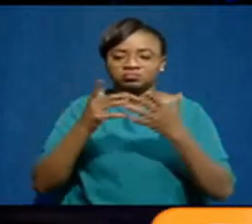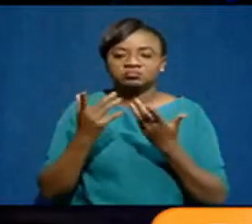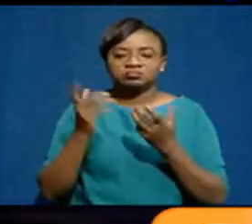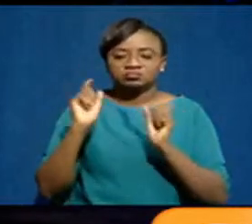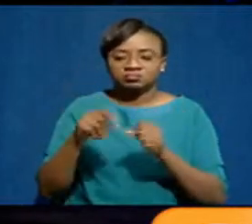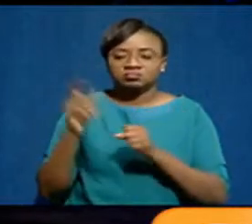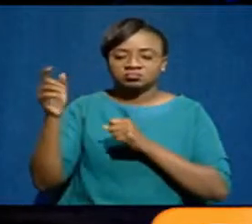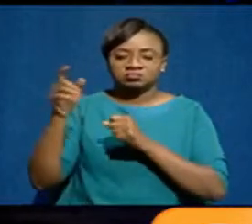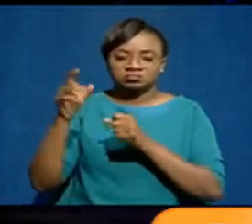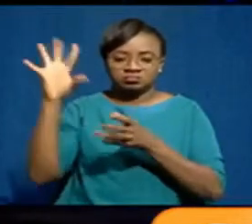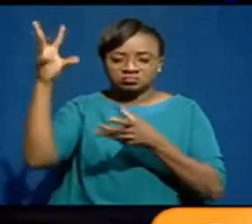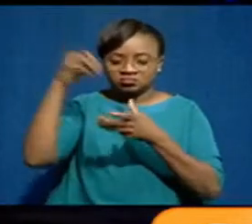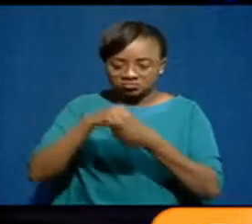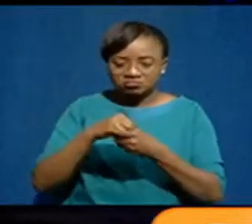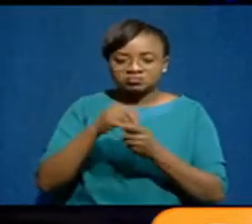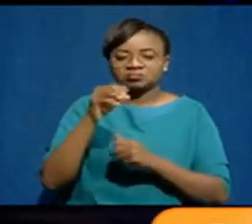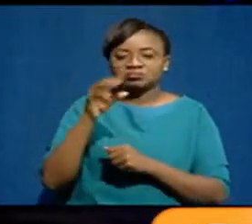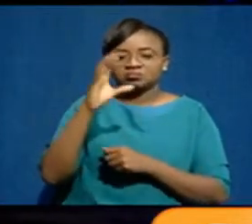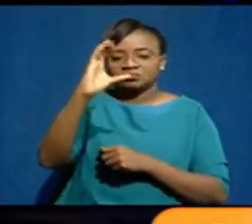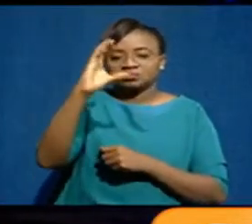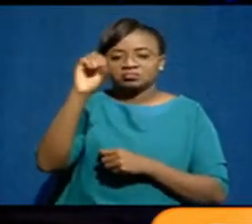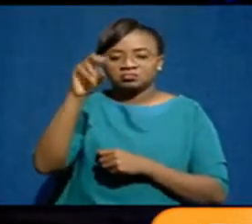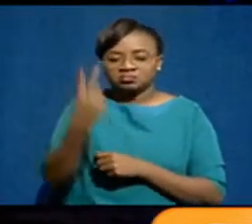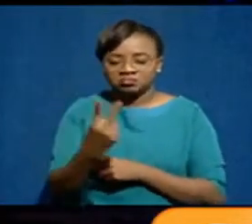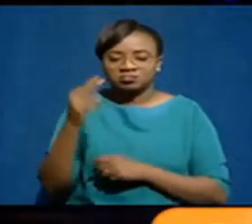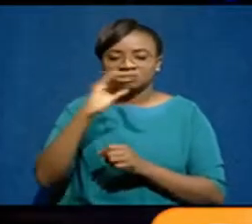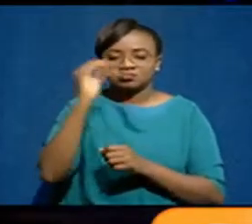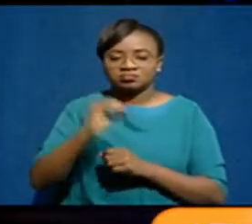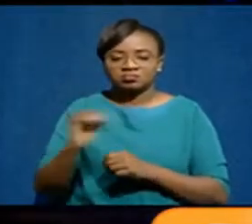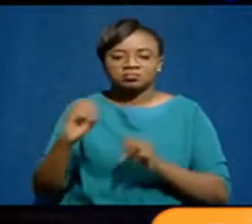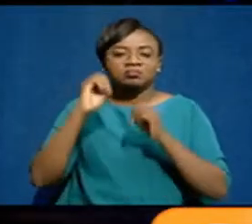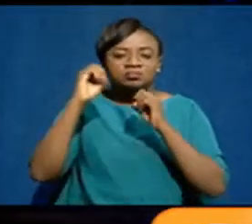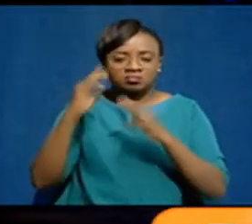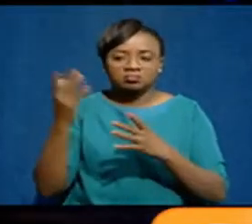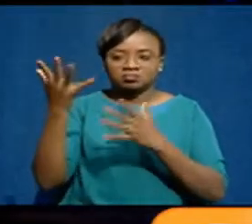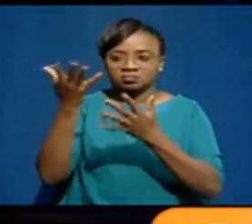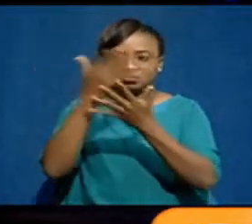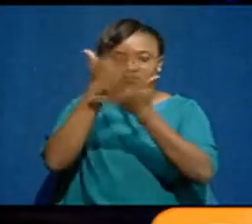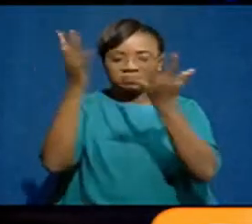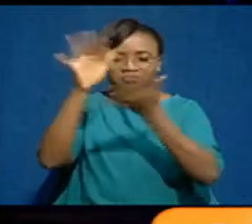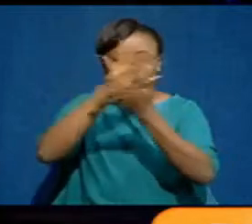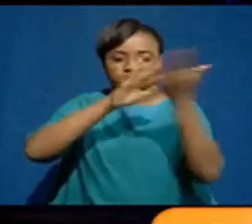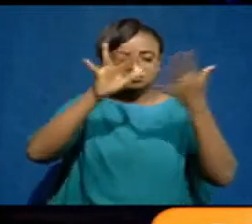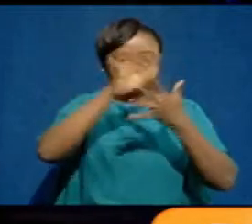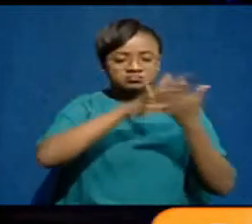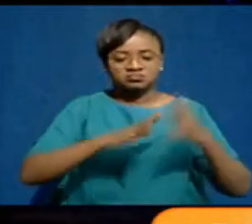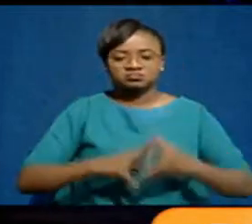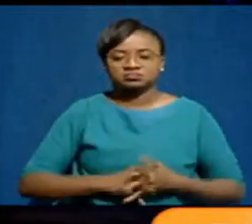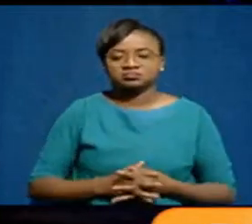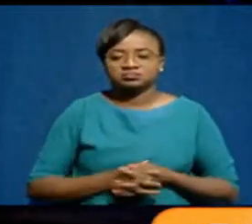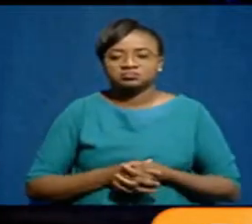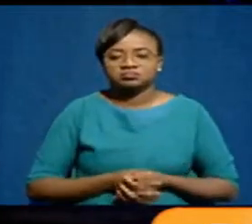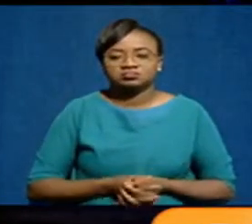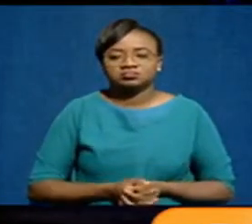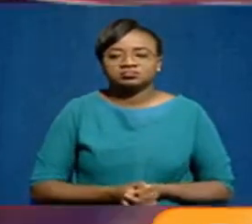or DAC, technology to remove carbon dioxide from the atmosphere. Edward Choya tells us how this works.